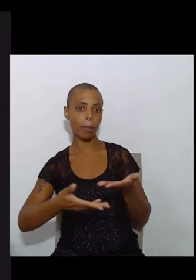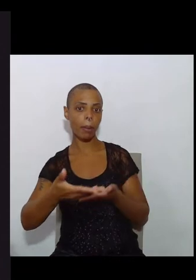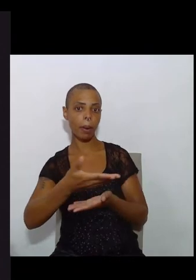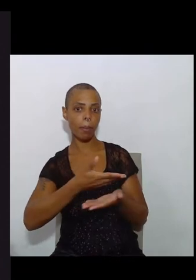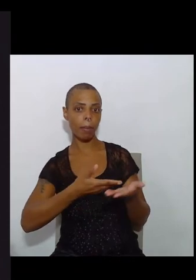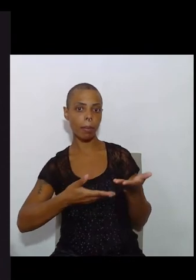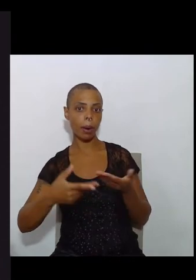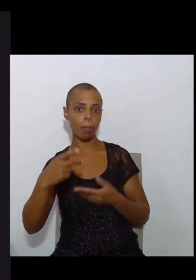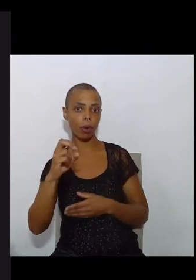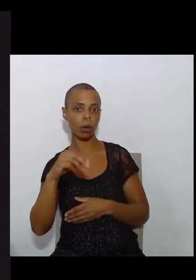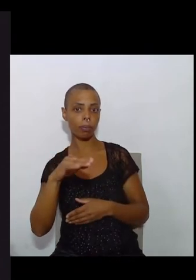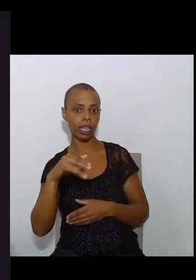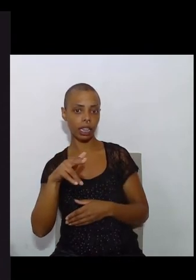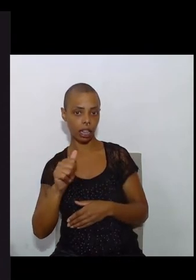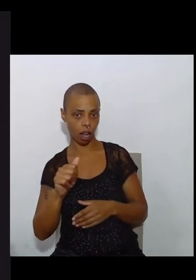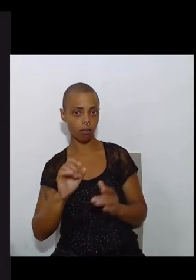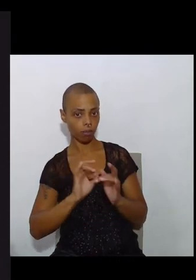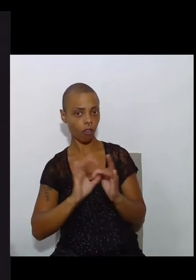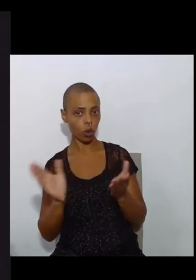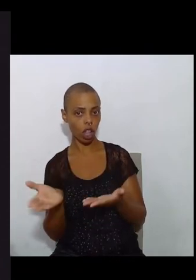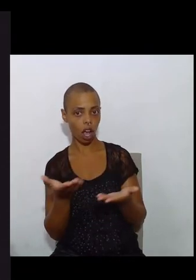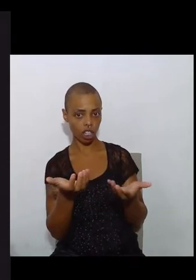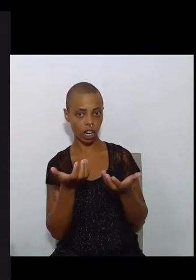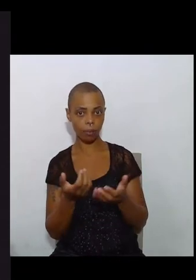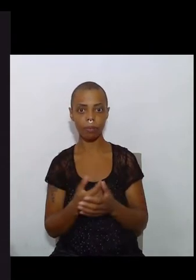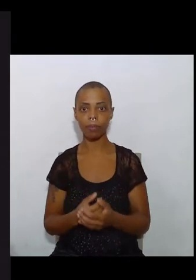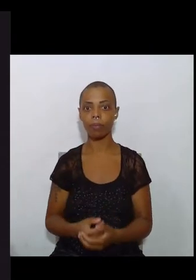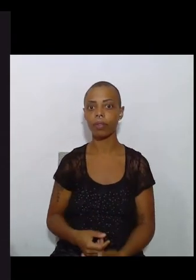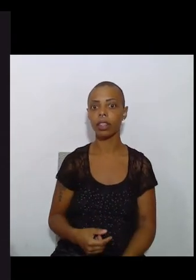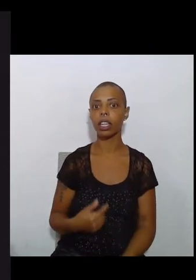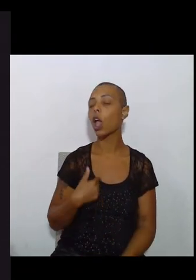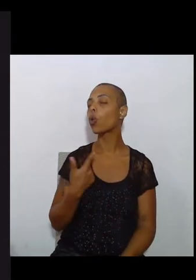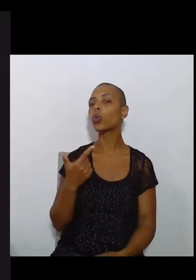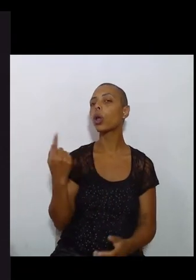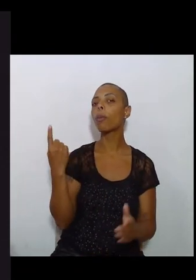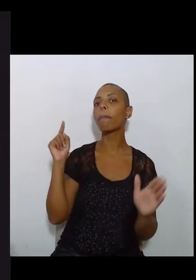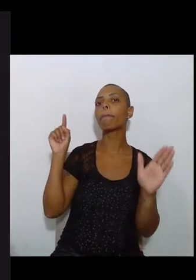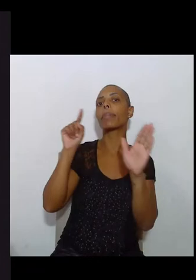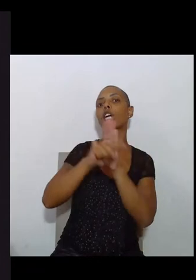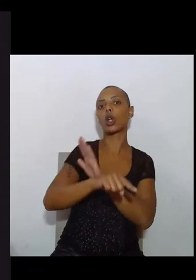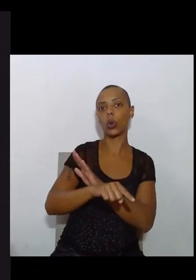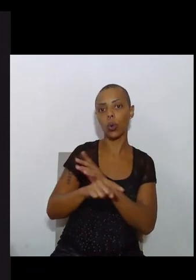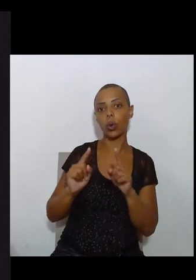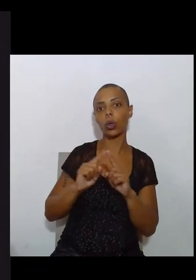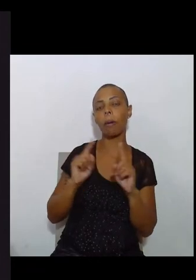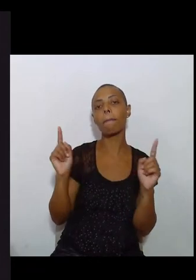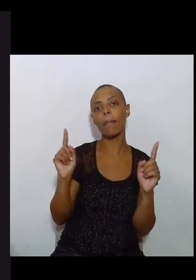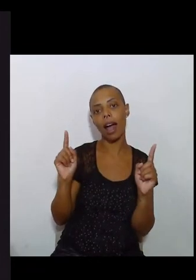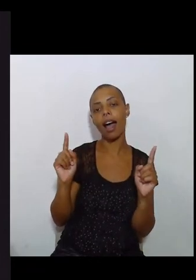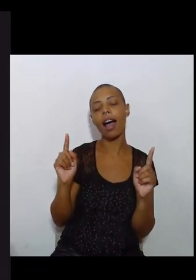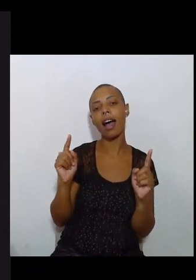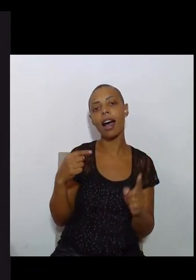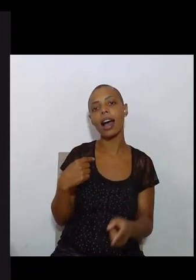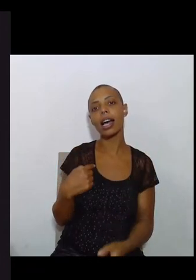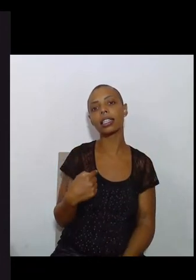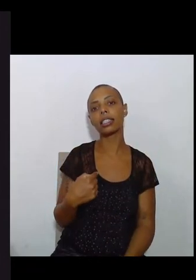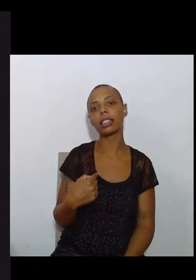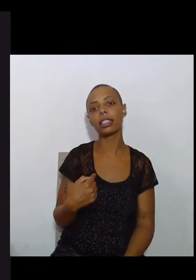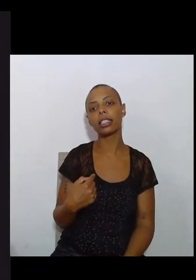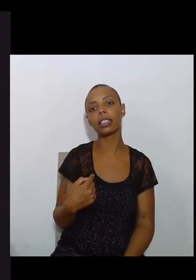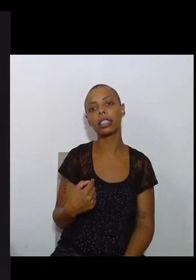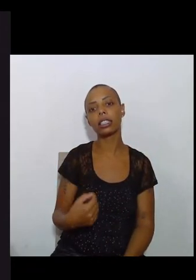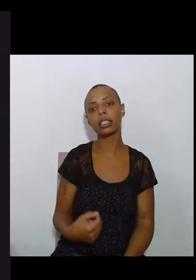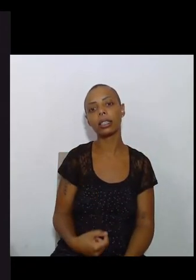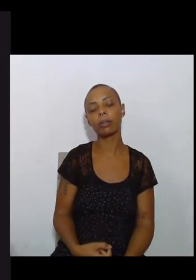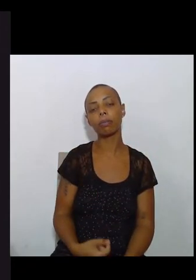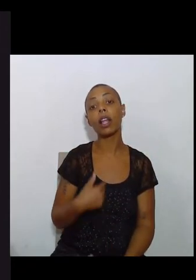for Nima do you want to ask a question I don't have a question but I want to definitely collaborate